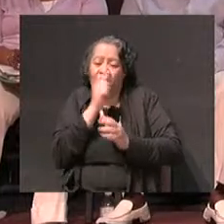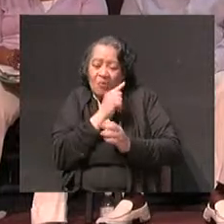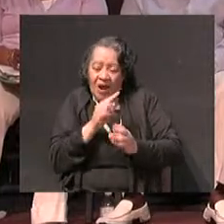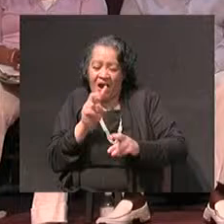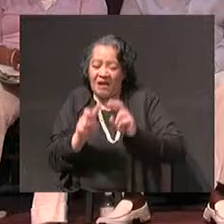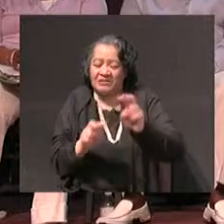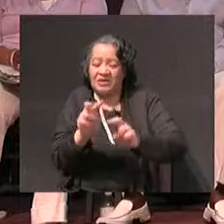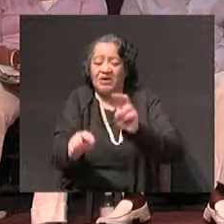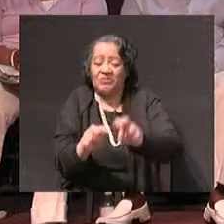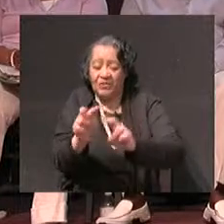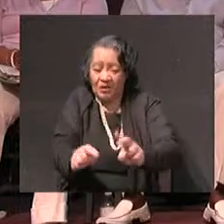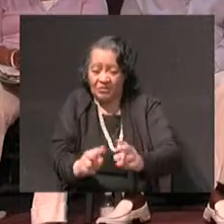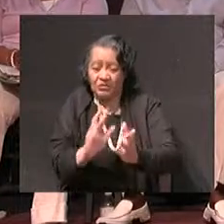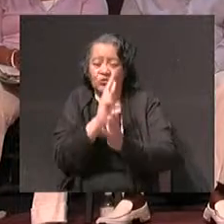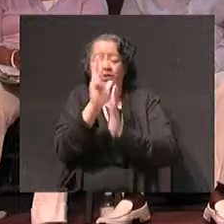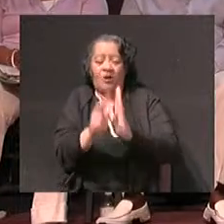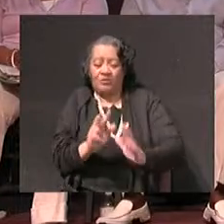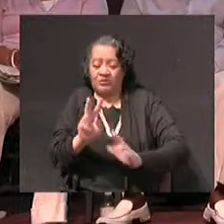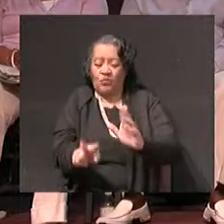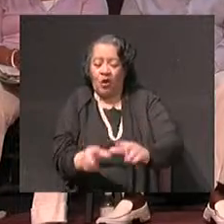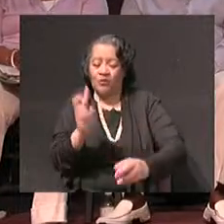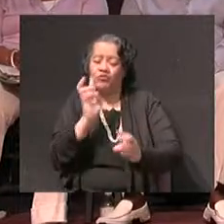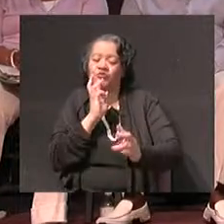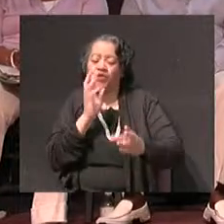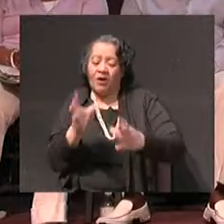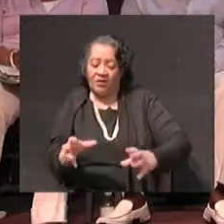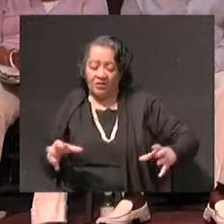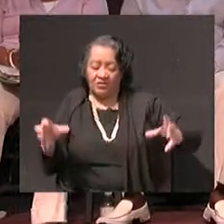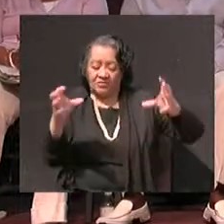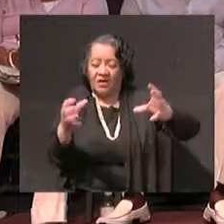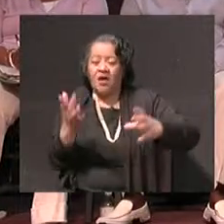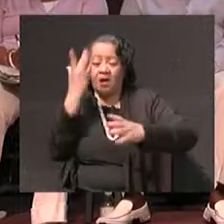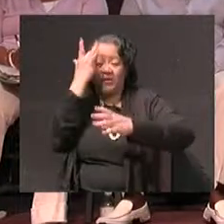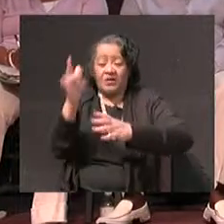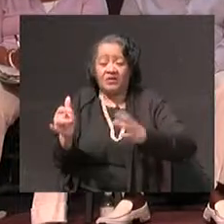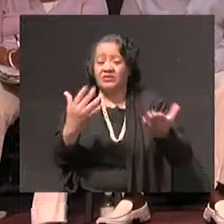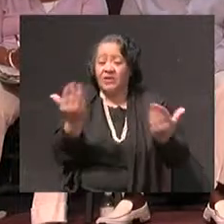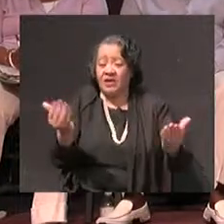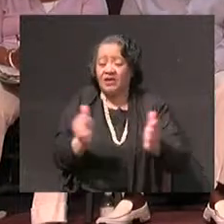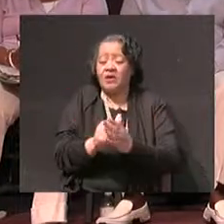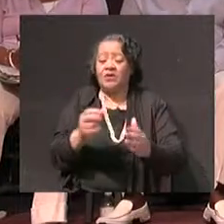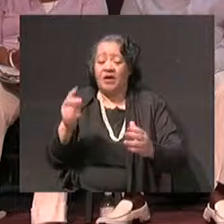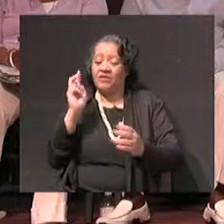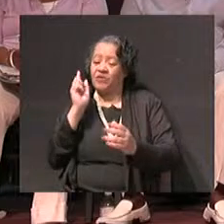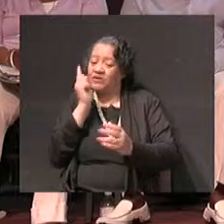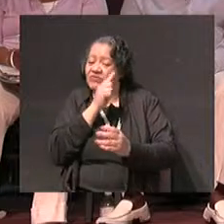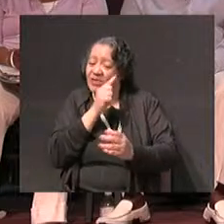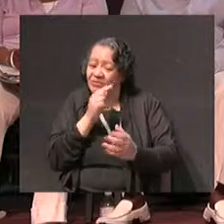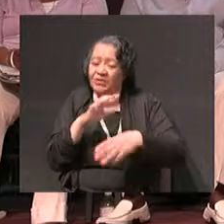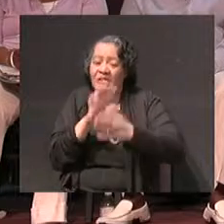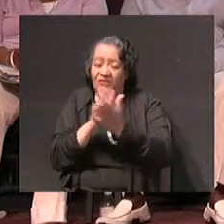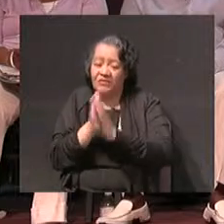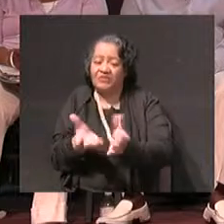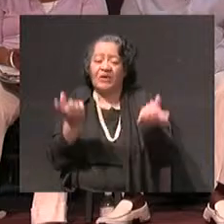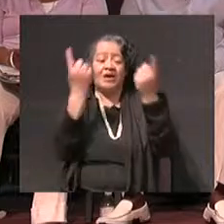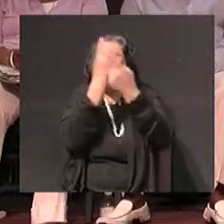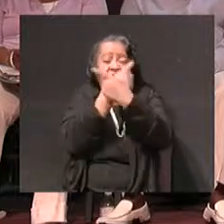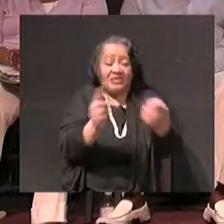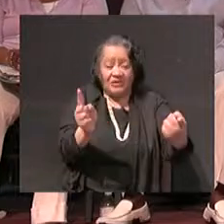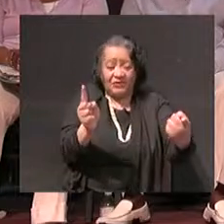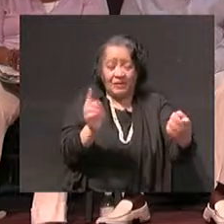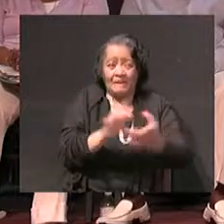And the reason they treaded water for 3 hours was because they had once been delivered.